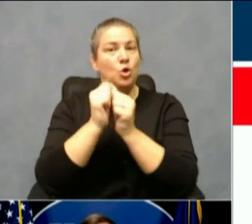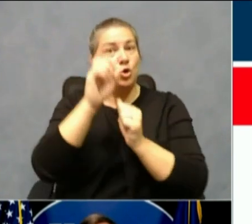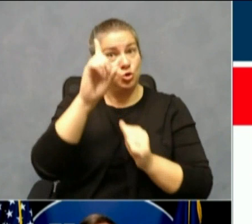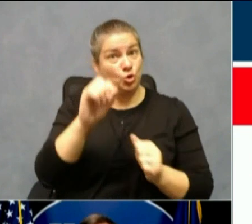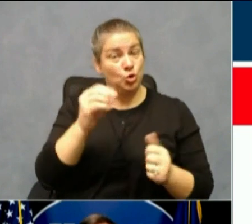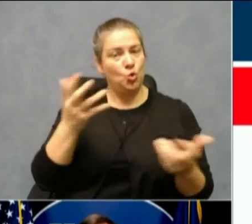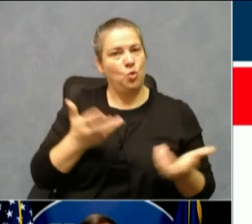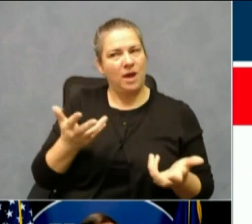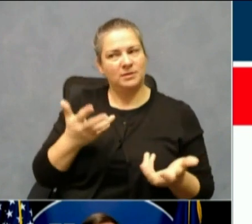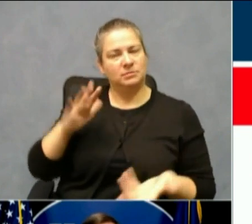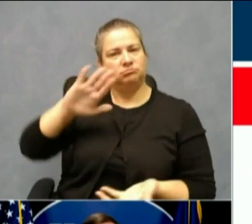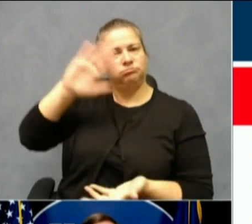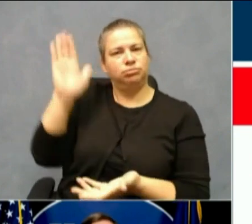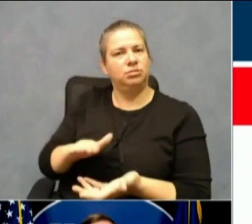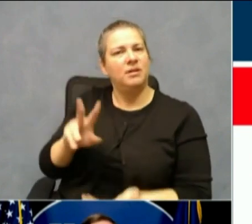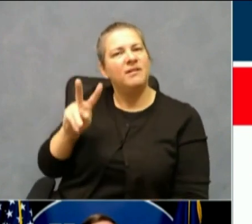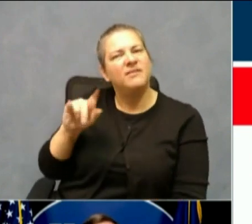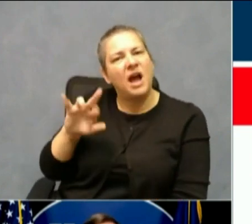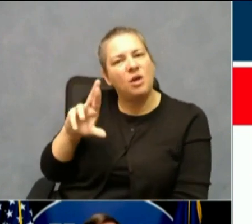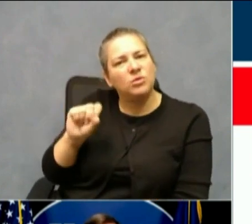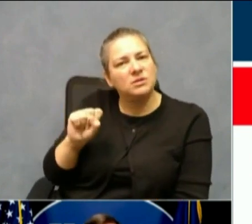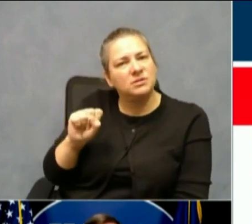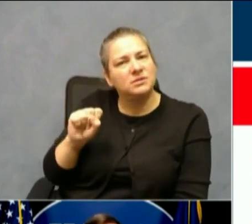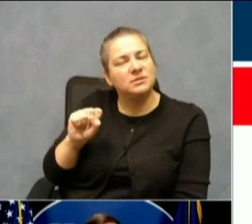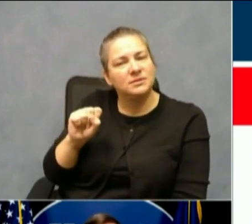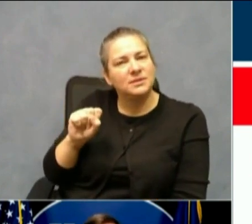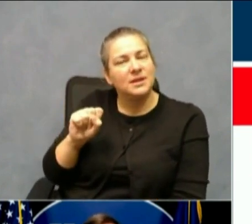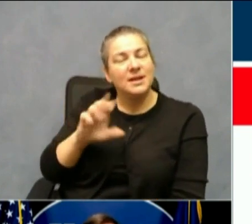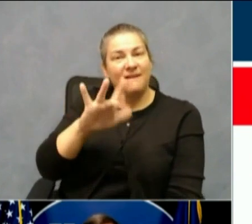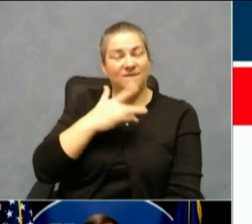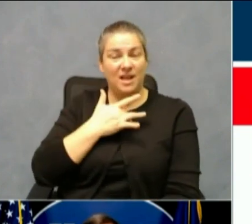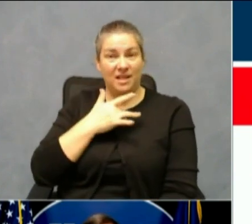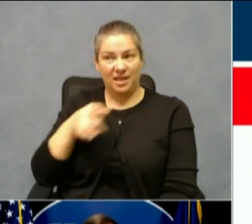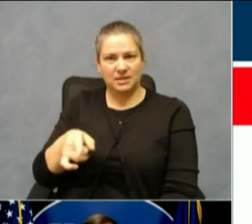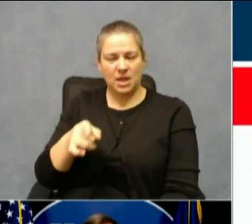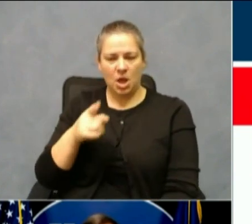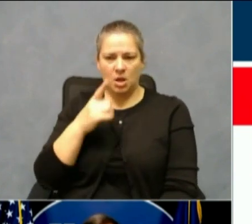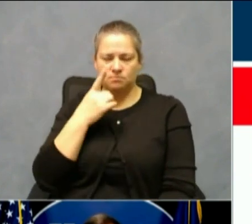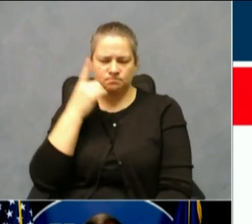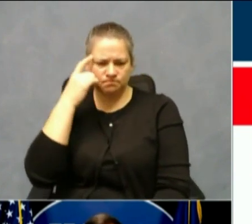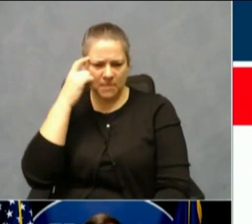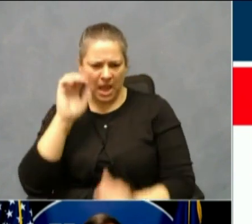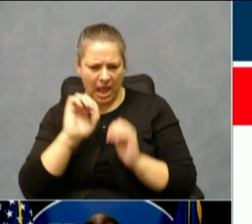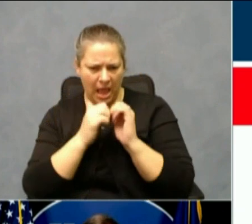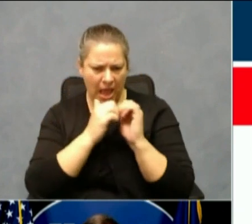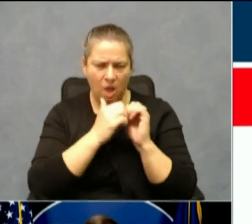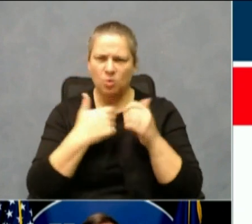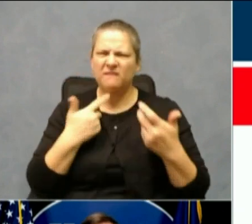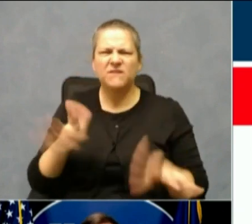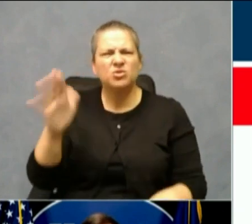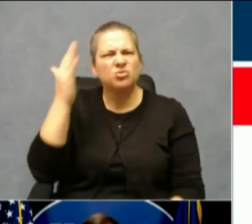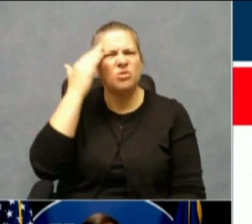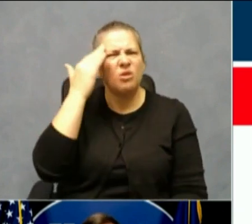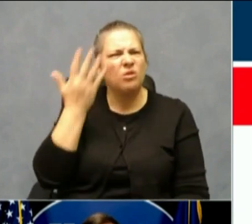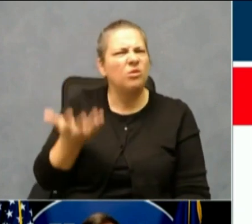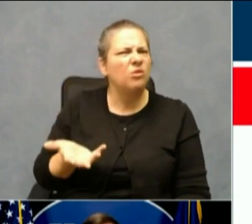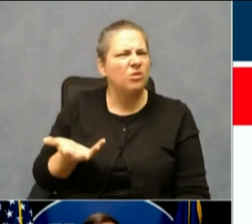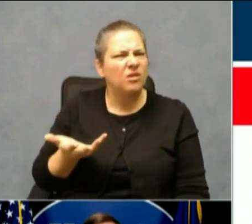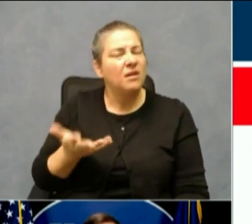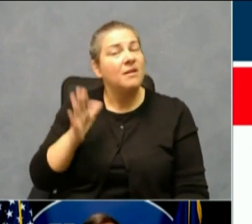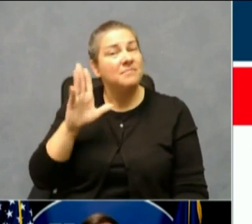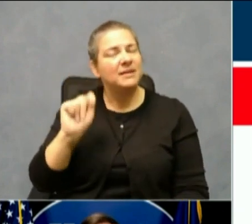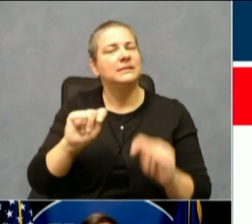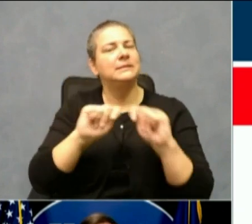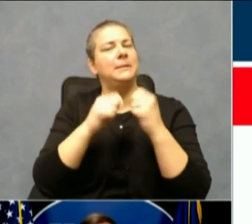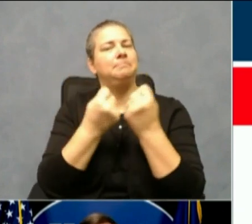the virus. It's not a puzzle to work out. We know the steps to take, but it is a team endeavor. And